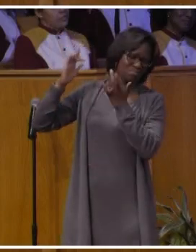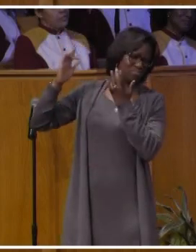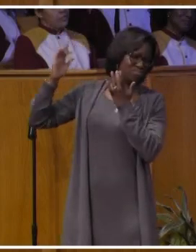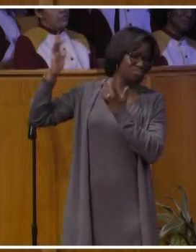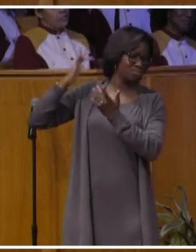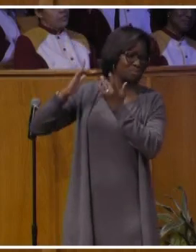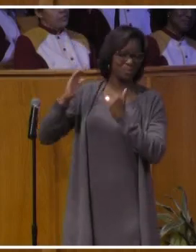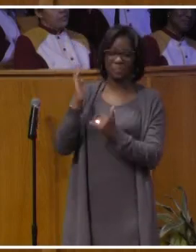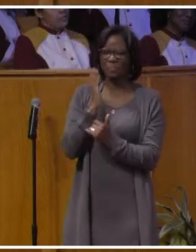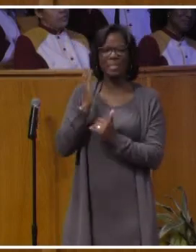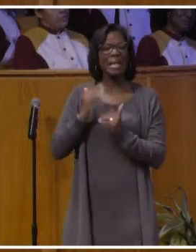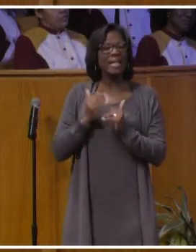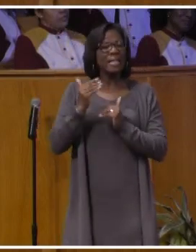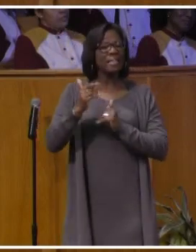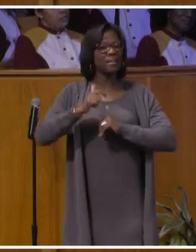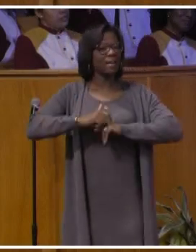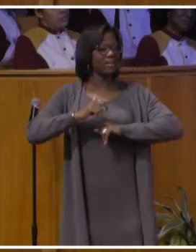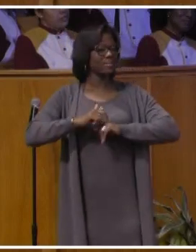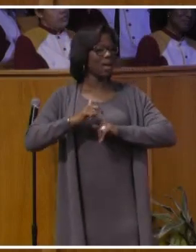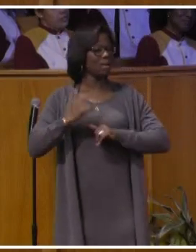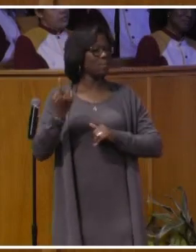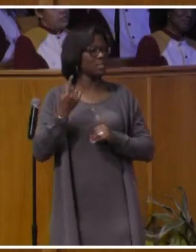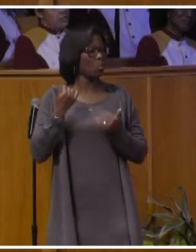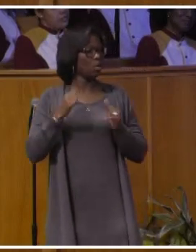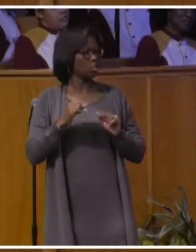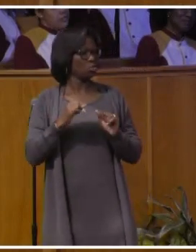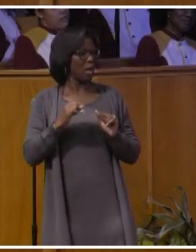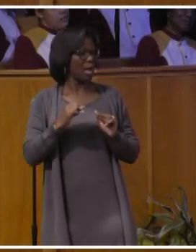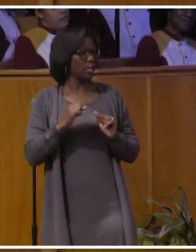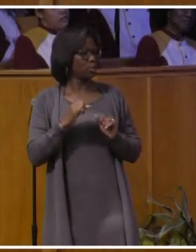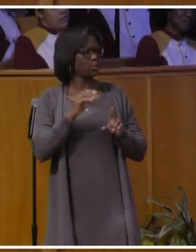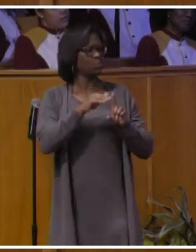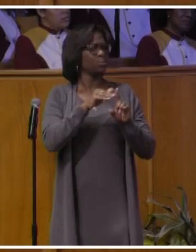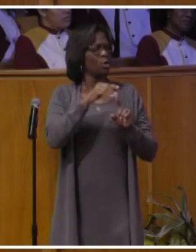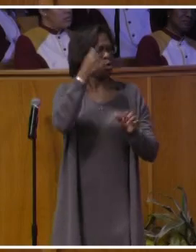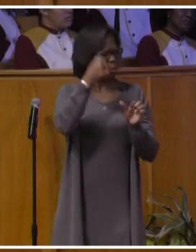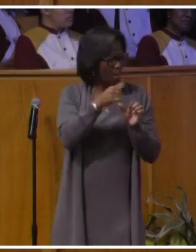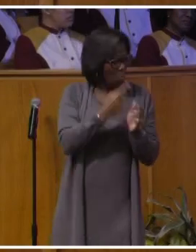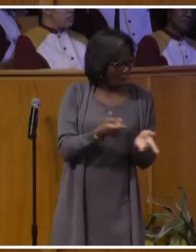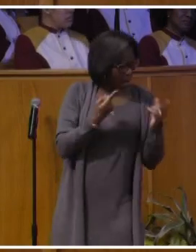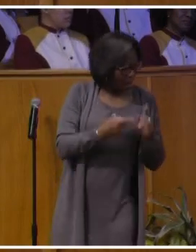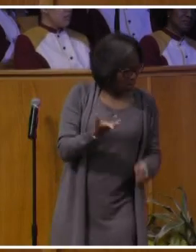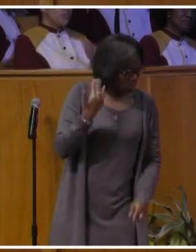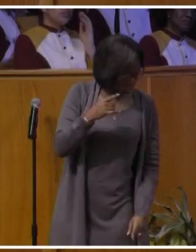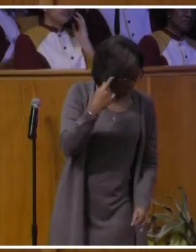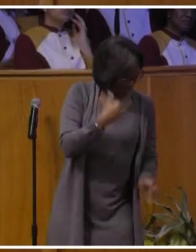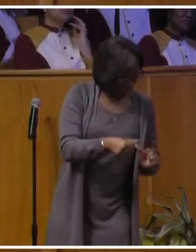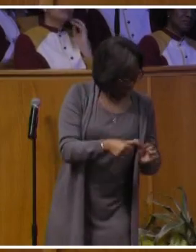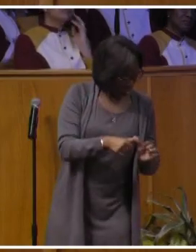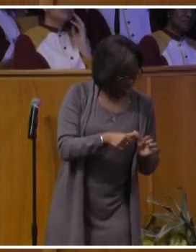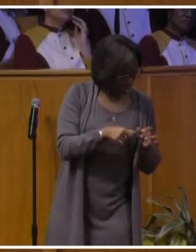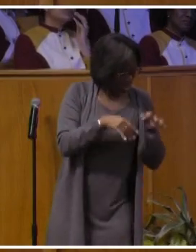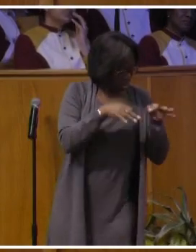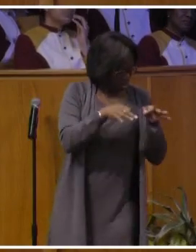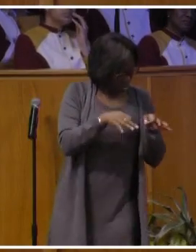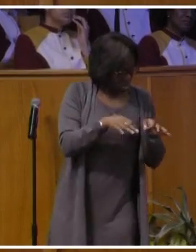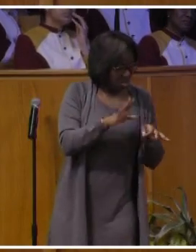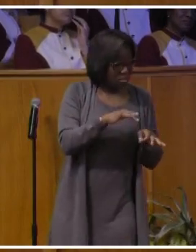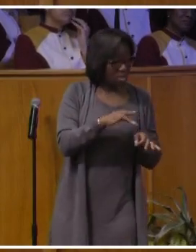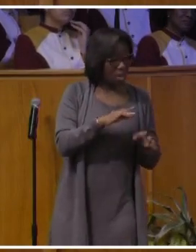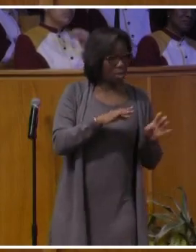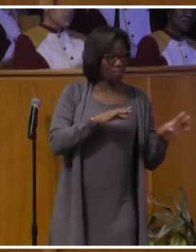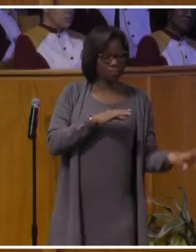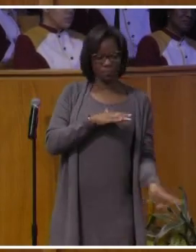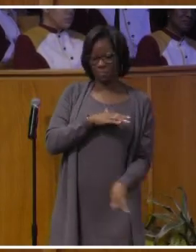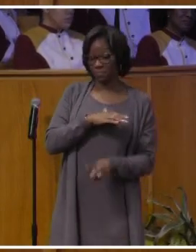As a matter of fact, the next time someone tries to hold you hostage to what you used to be, I need you to hit them